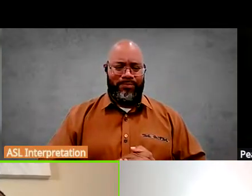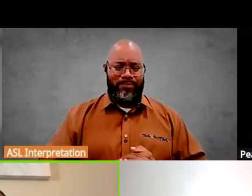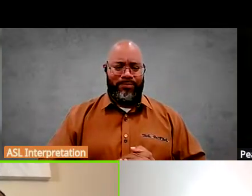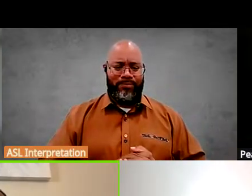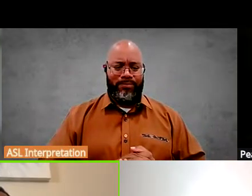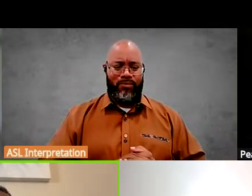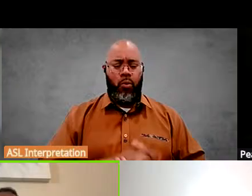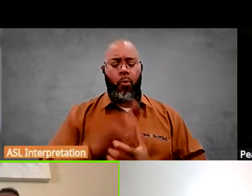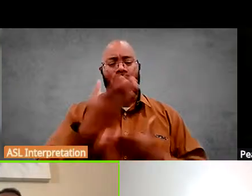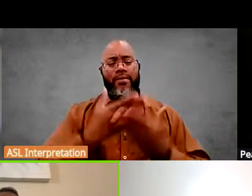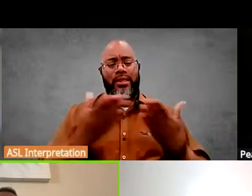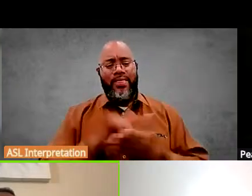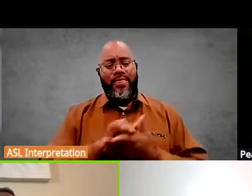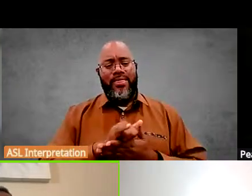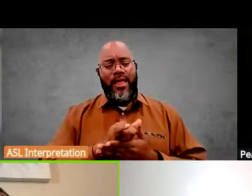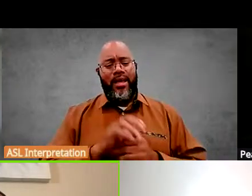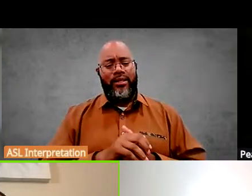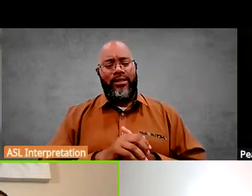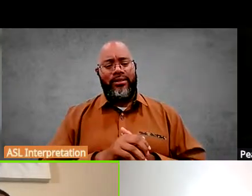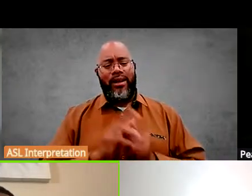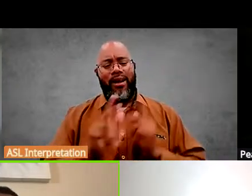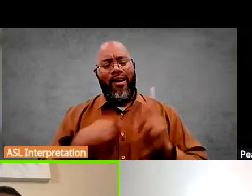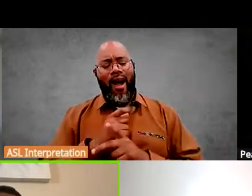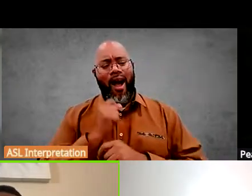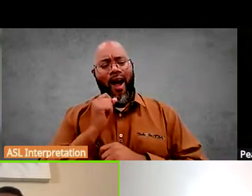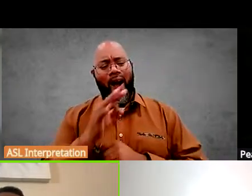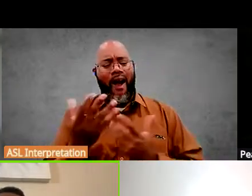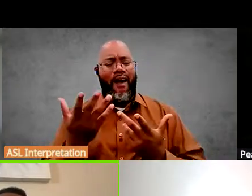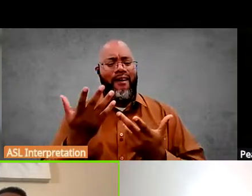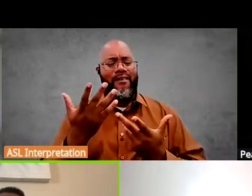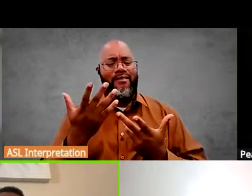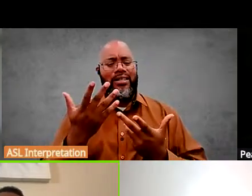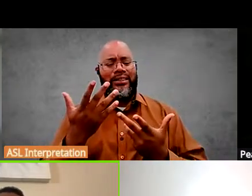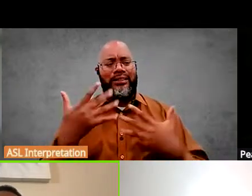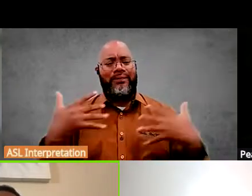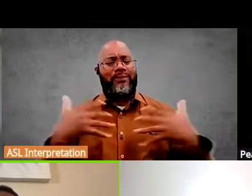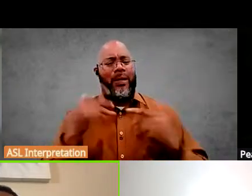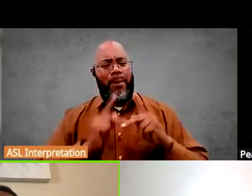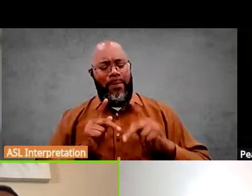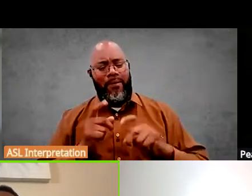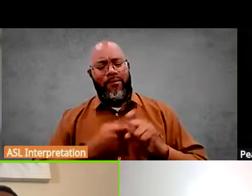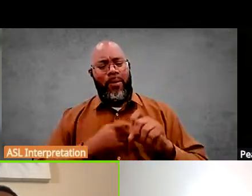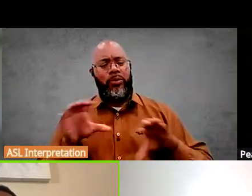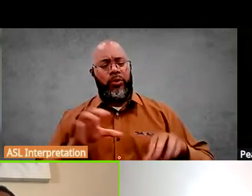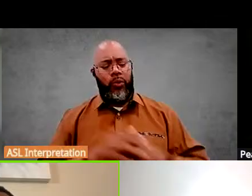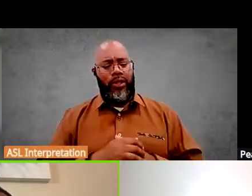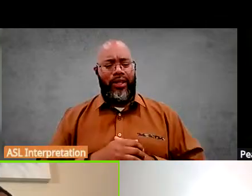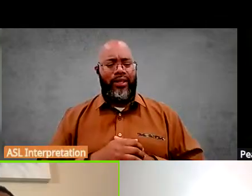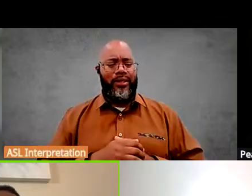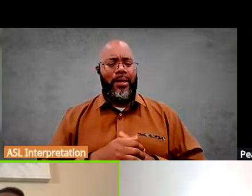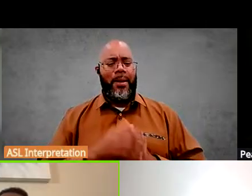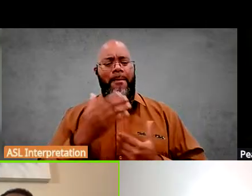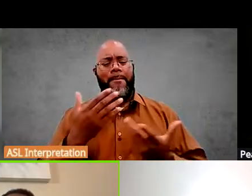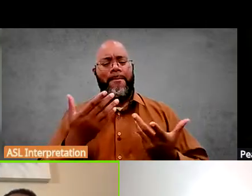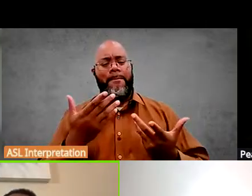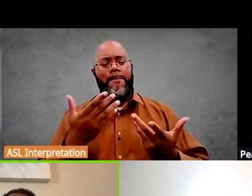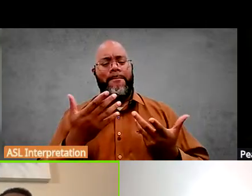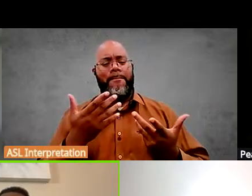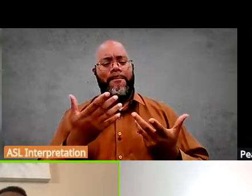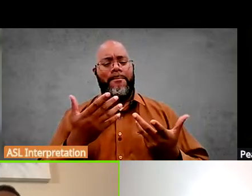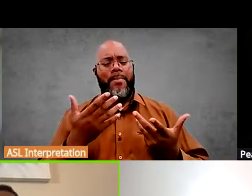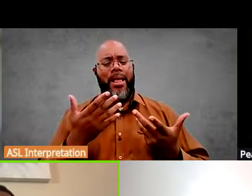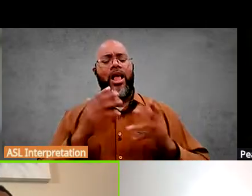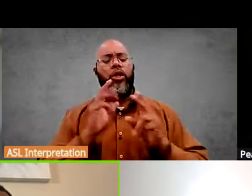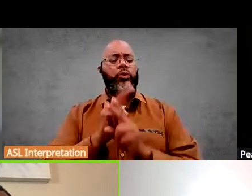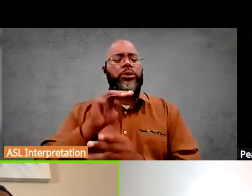One of the things that kind of discourage people from doing, like, maybe let's even use medicine